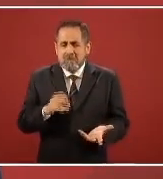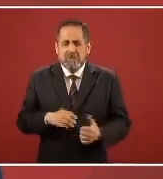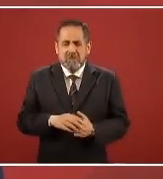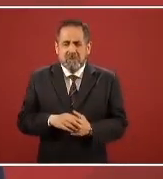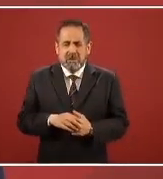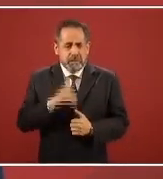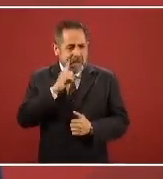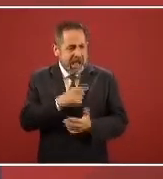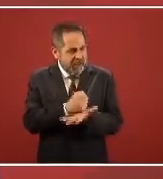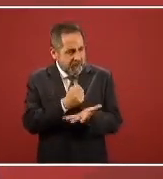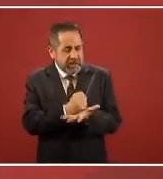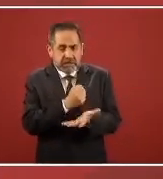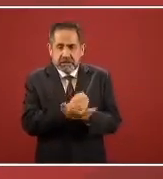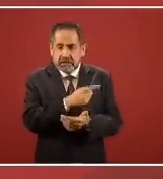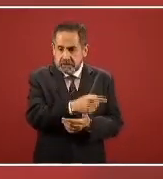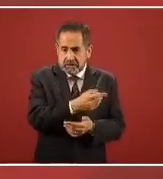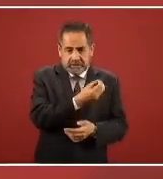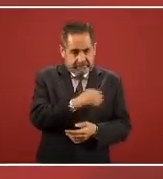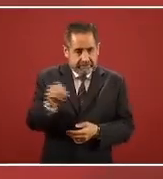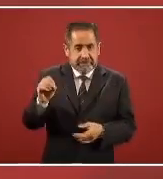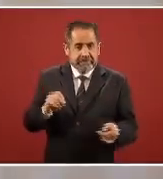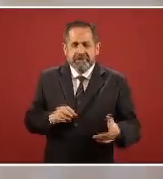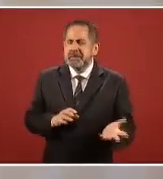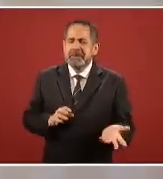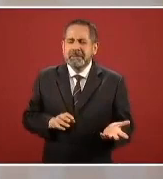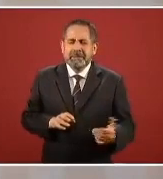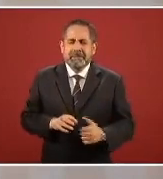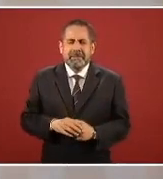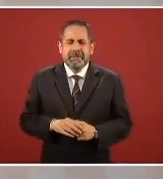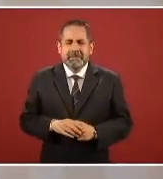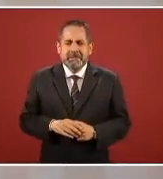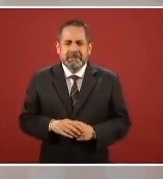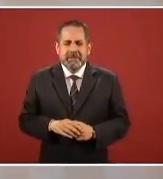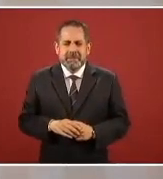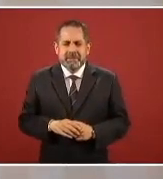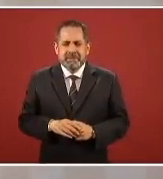A fortiori. So that it would be forced.